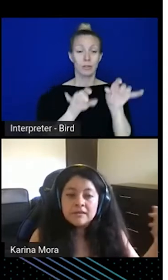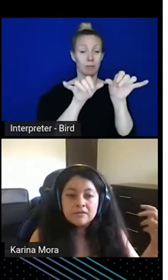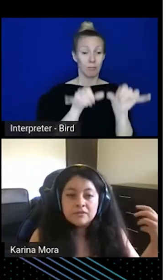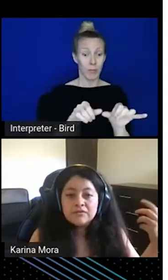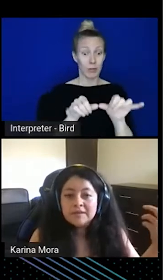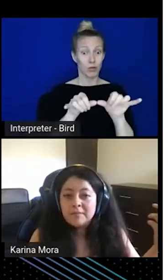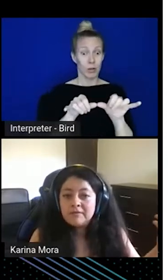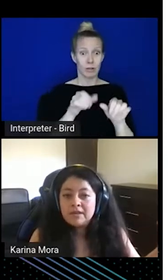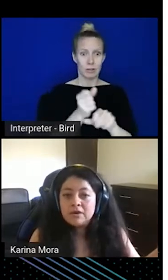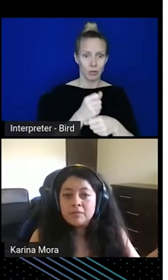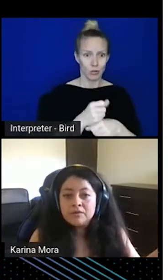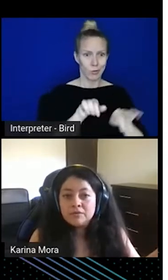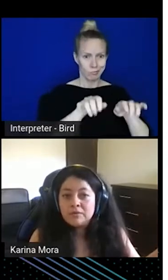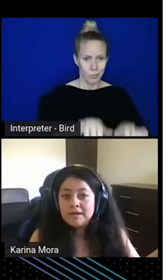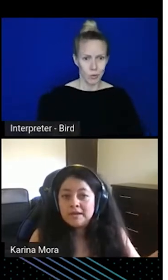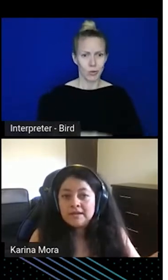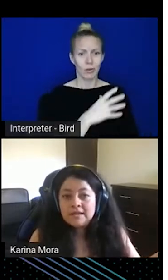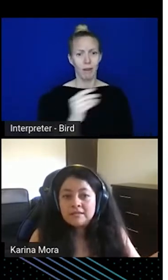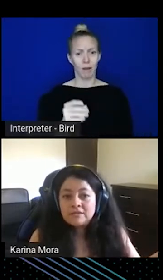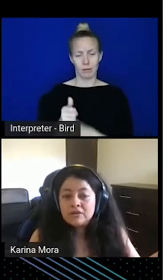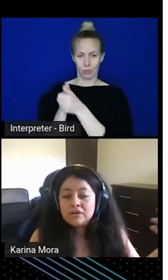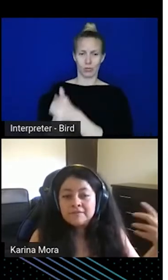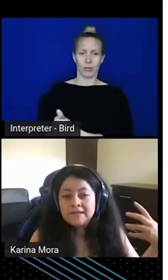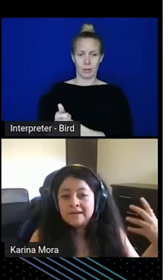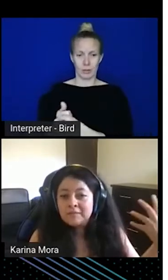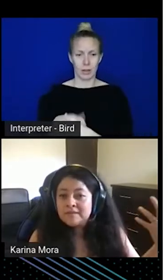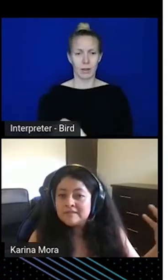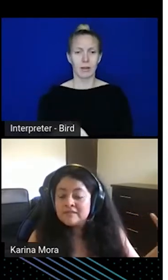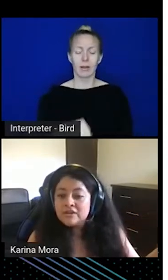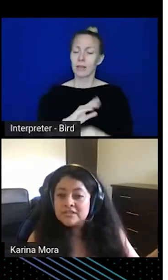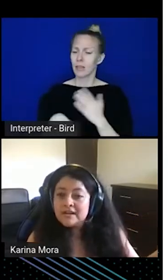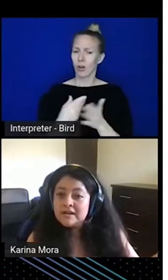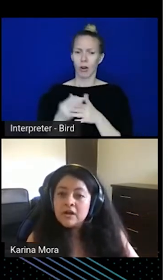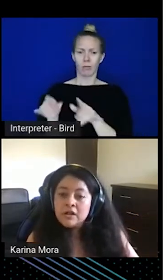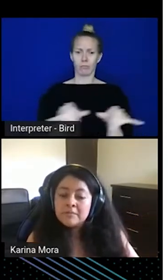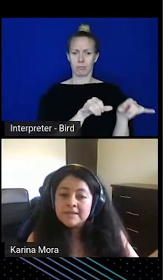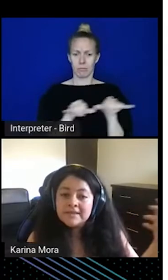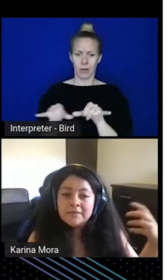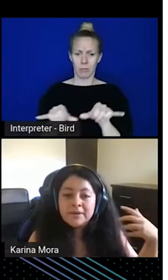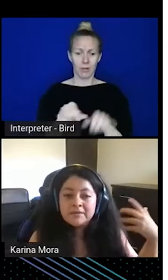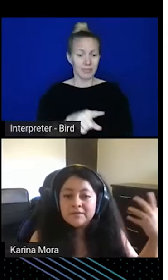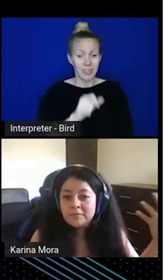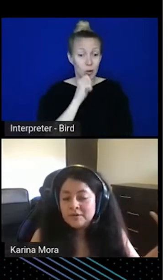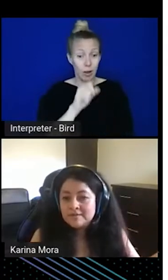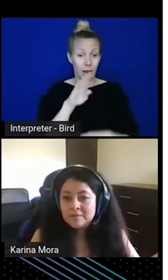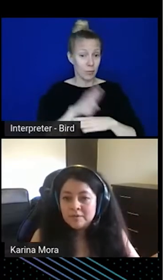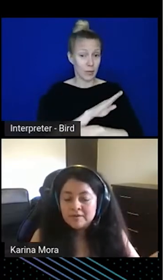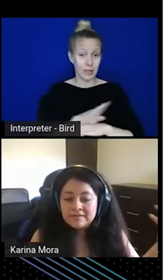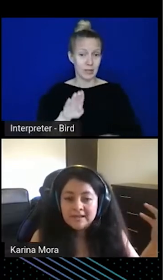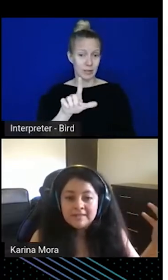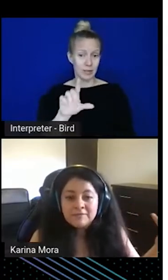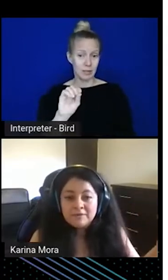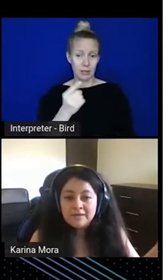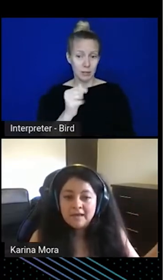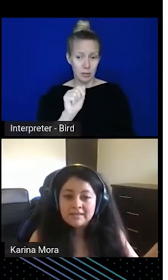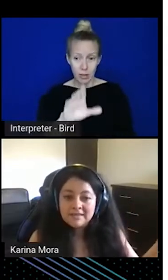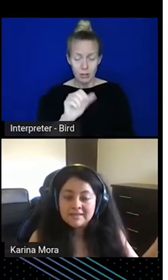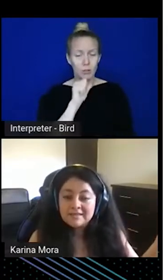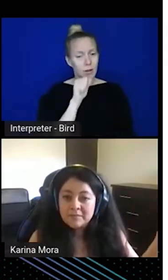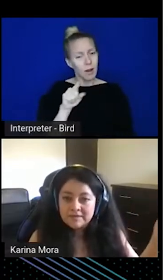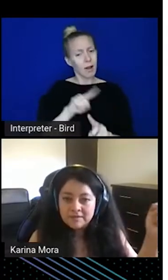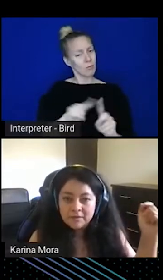tracing. Those are very common to what I need. None of them are business logic at all, but they are part of the principles, and for